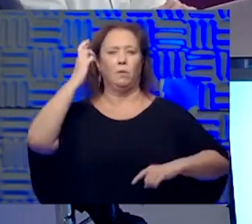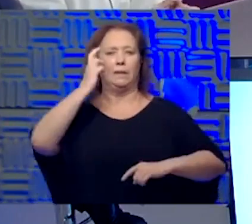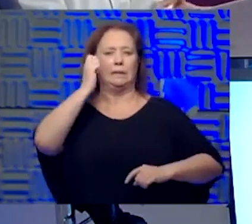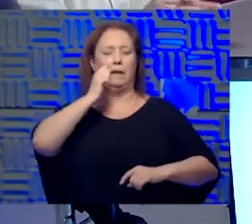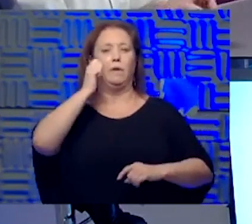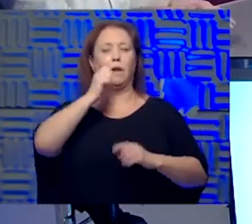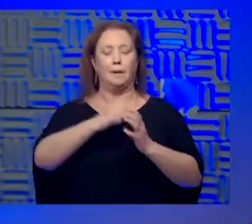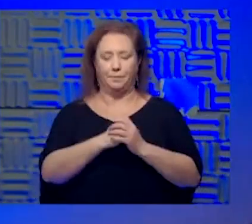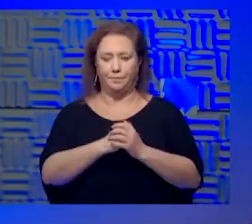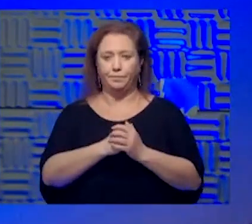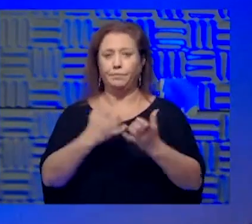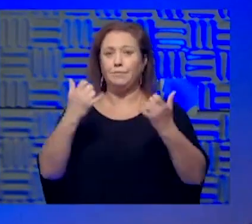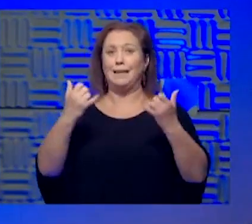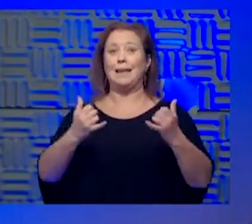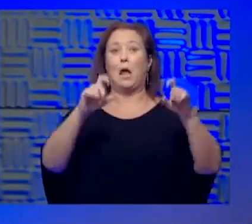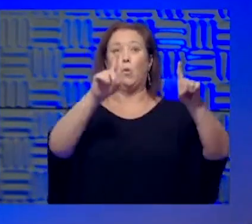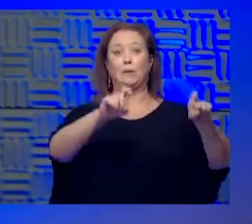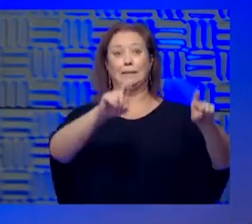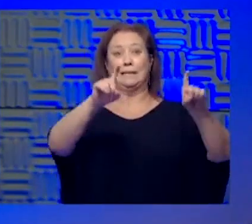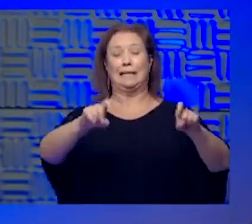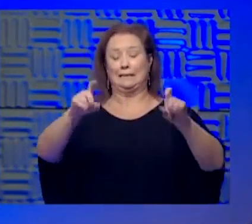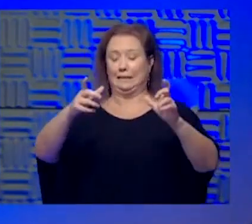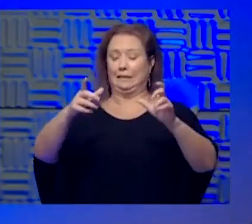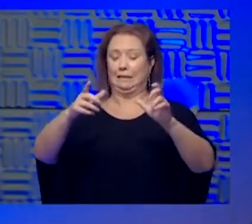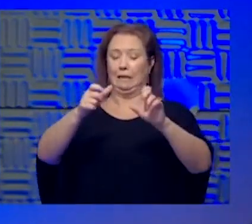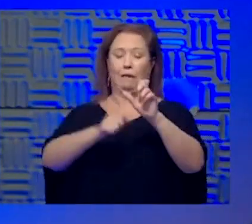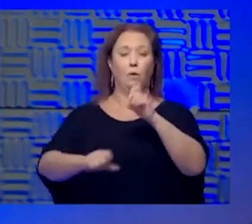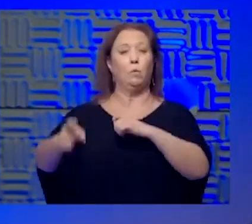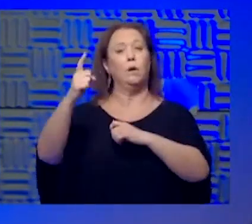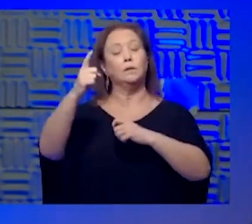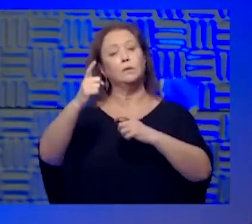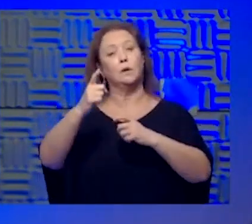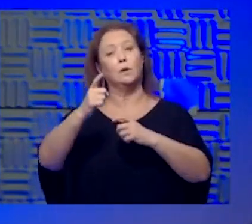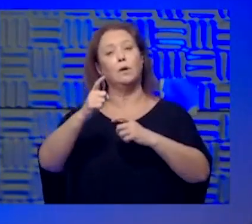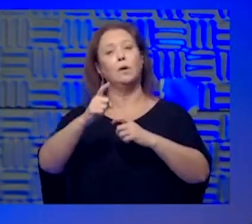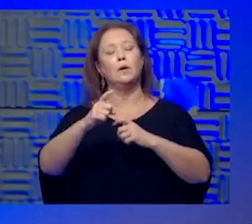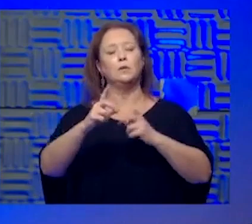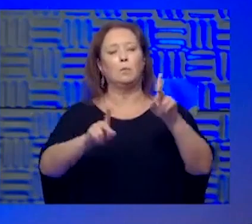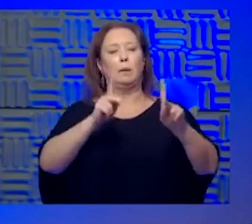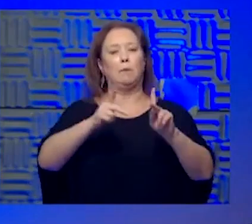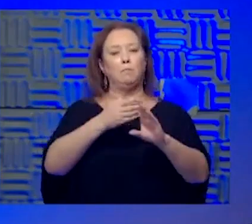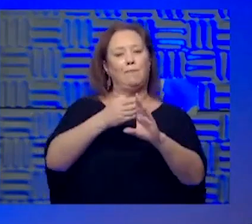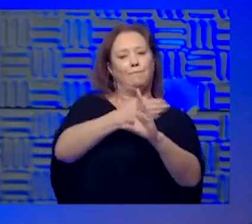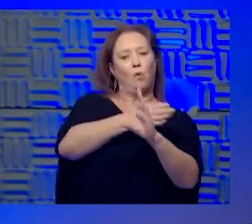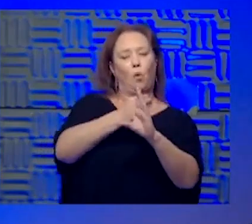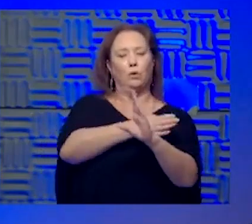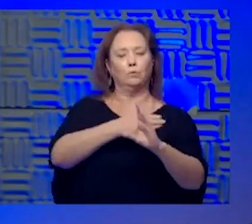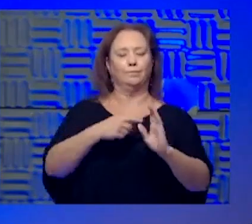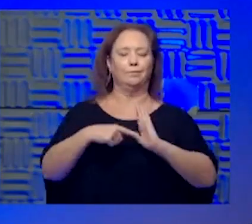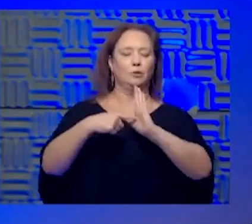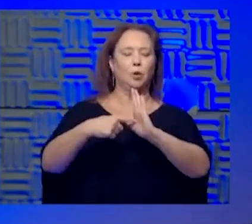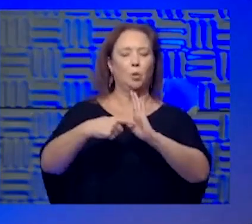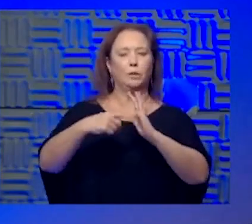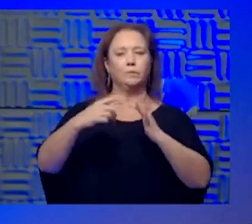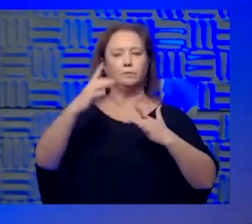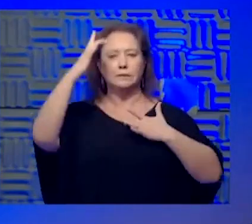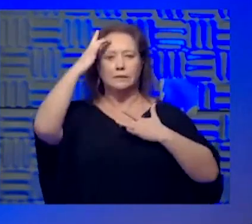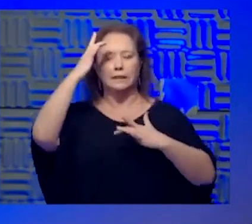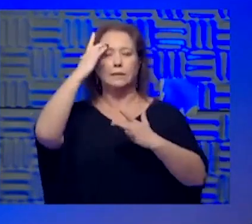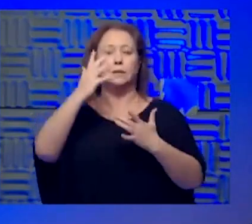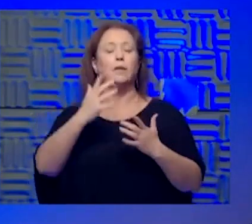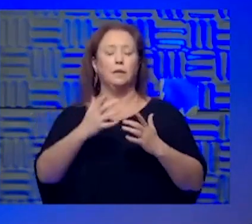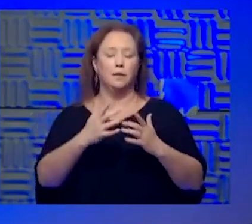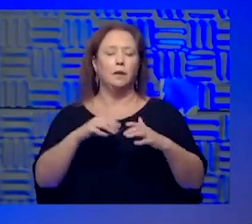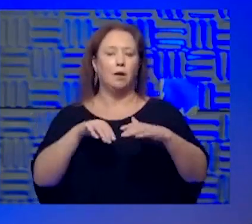anyway. And now that we're testing everybody, so certainly we are maybe getting some of those asymptomatic or pre-symptomatic patients. And I would like to say